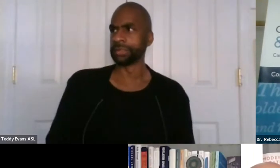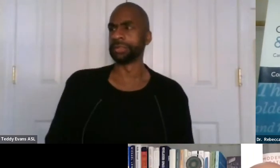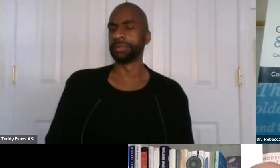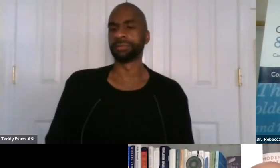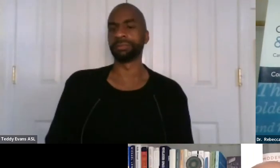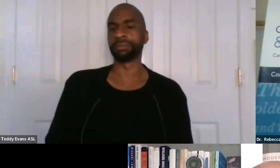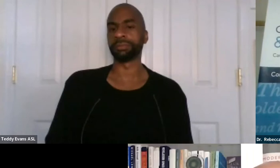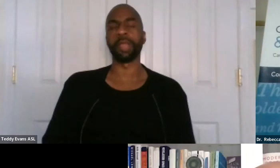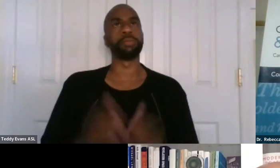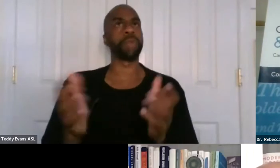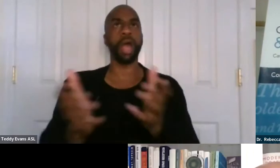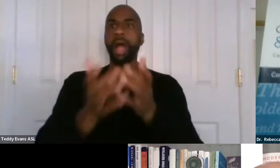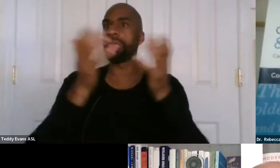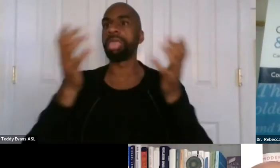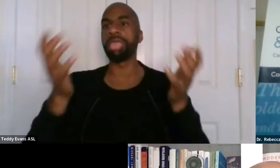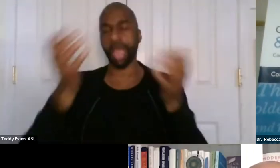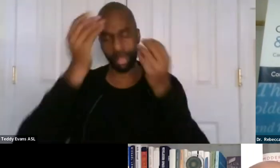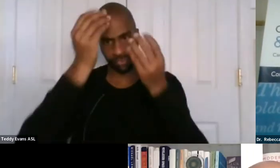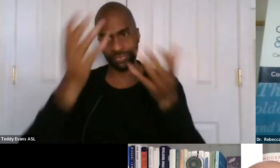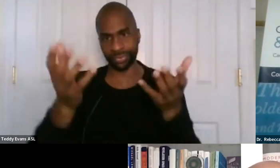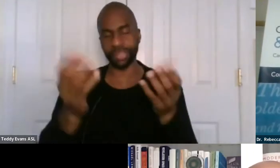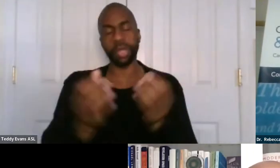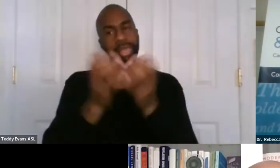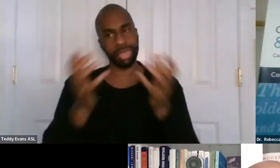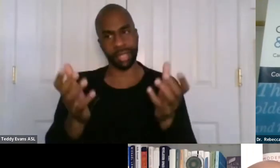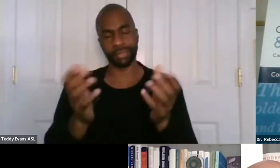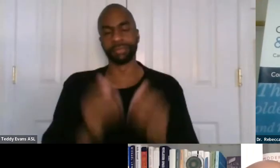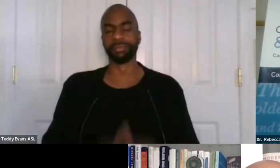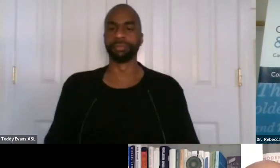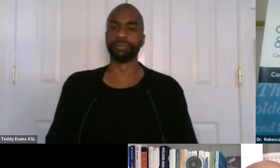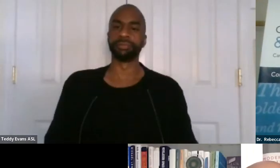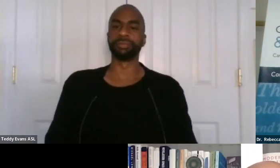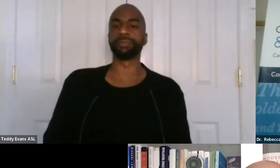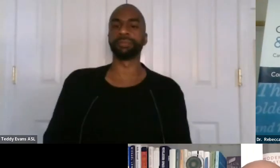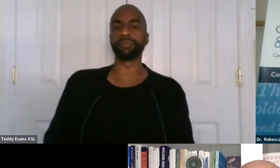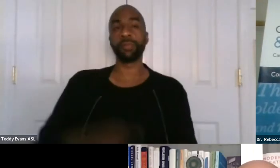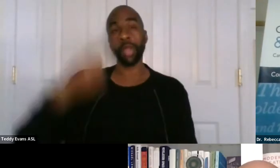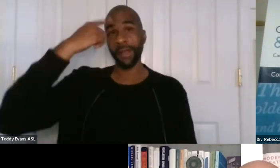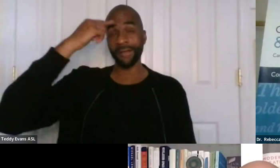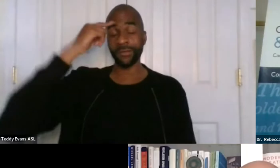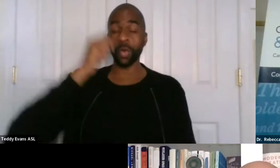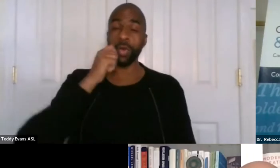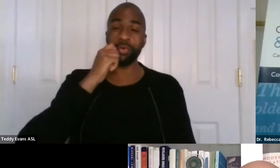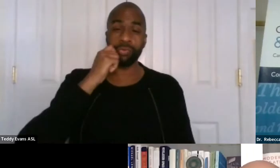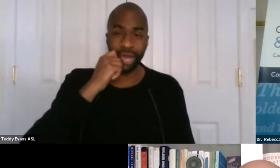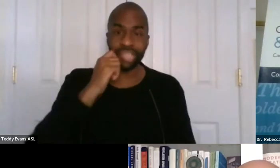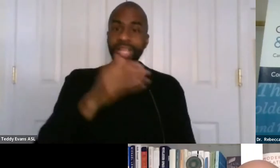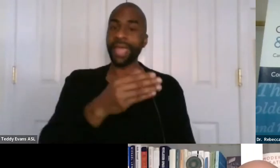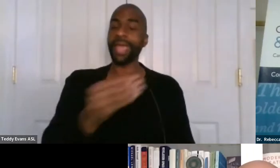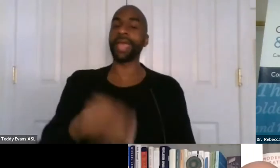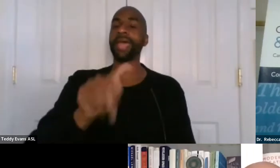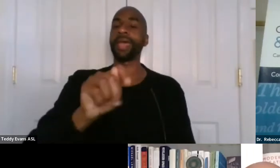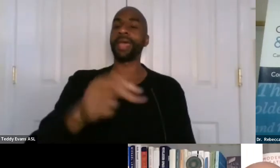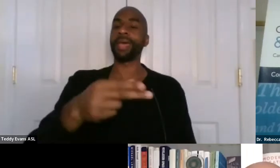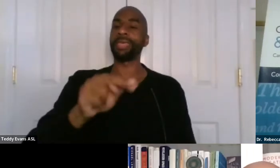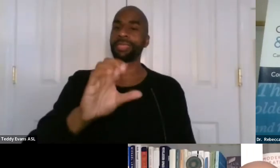this space. I mean, I think so for racial and ethnic breakdown, it's very clear that people of